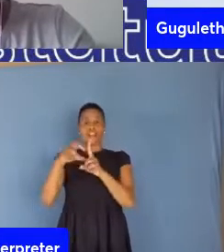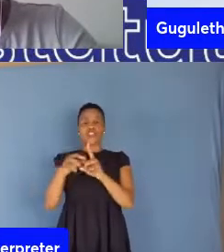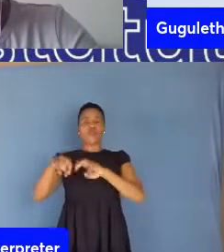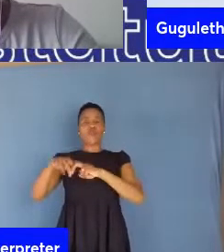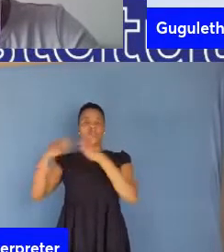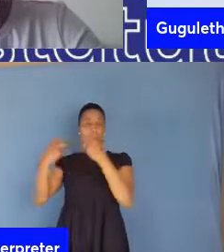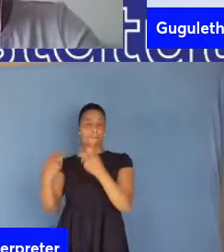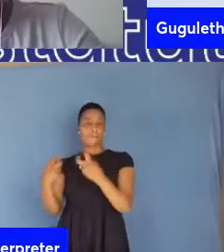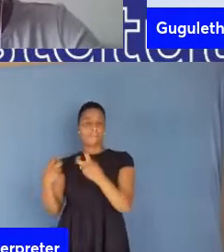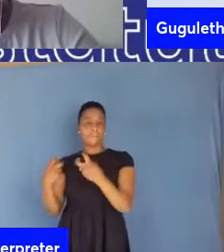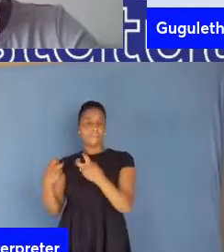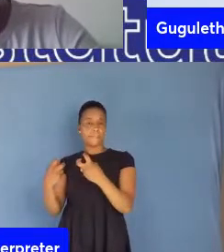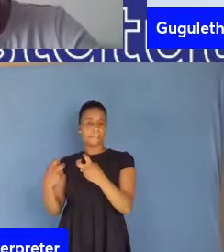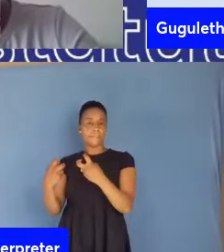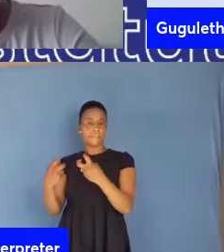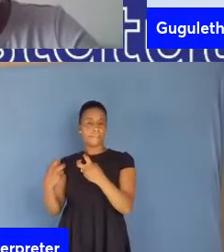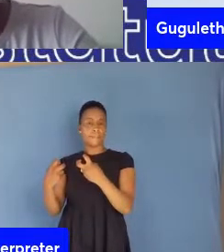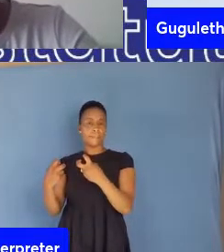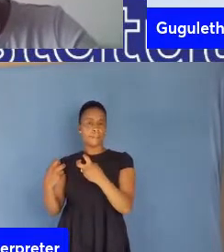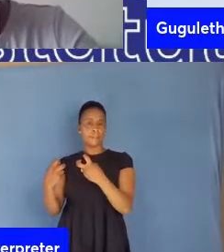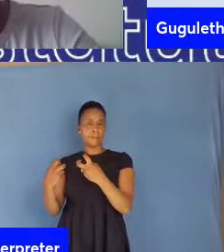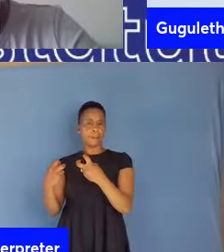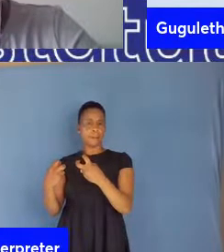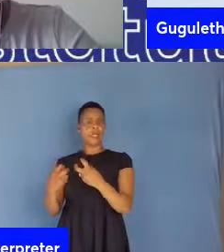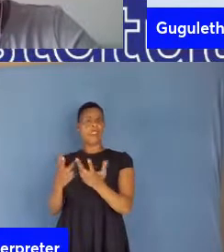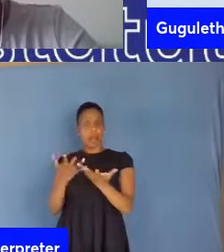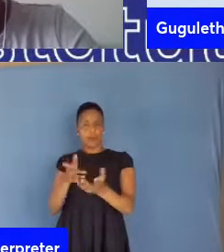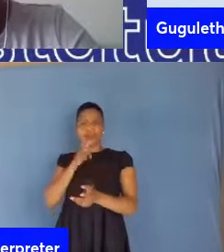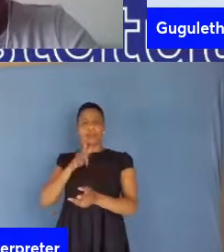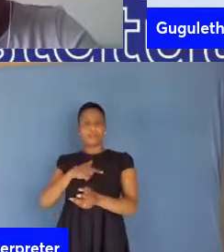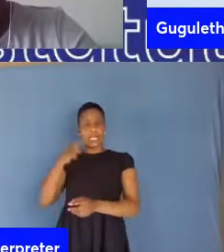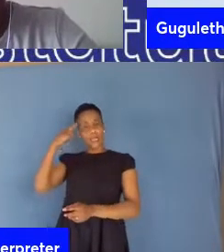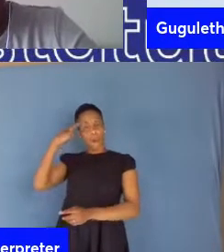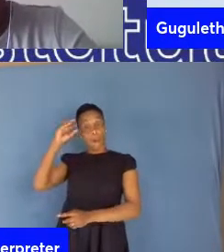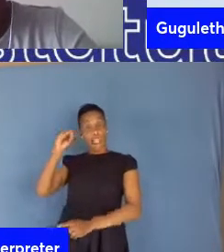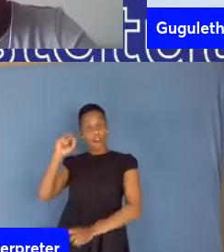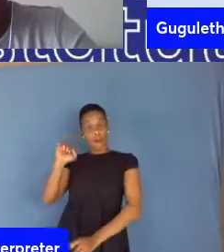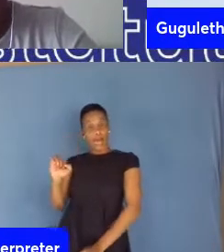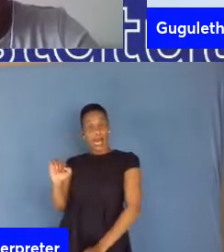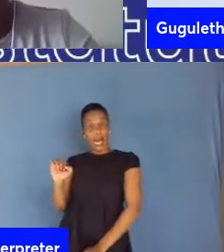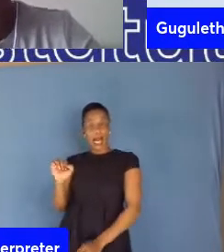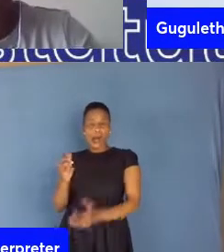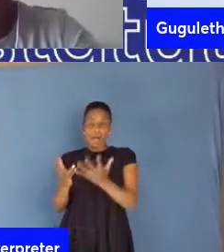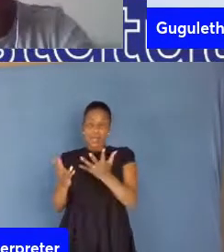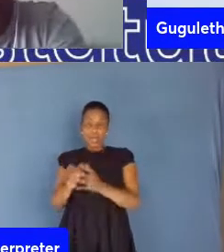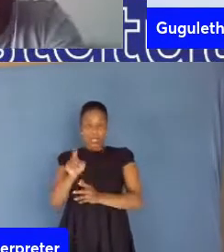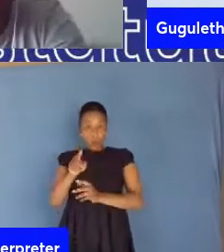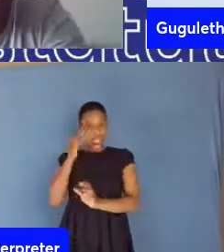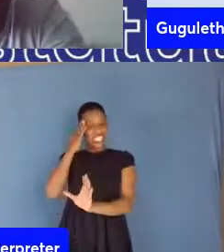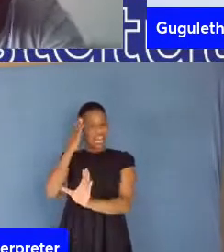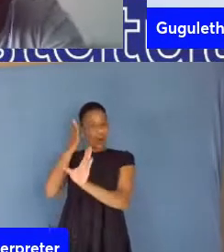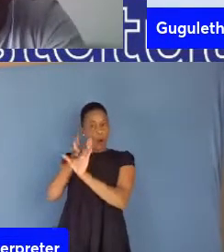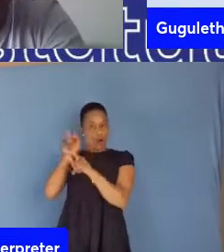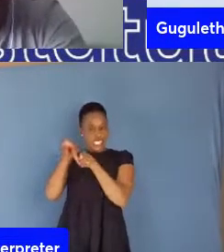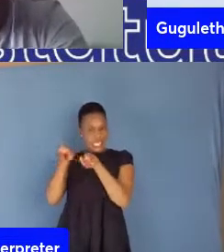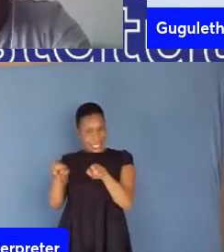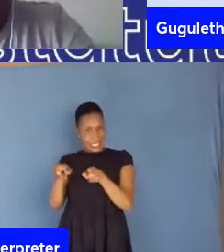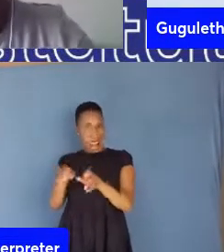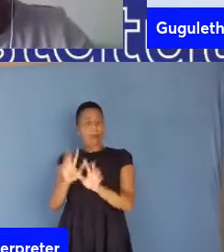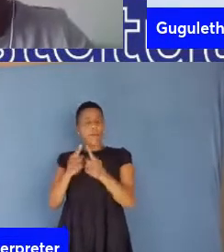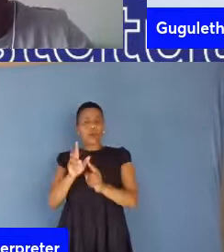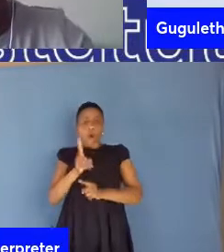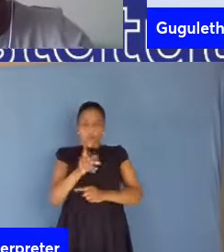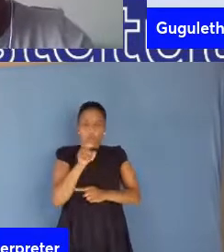But in your opinion, maybe as a psychologist, but also as a man